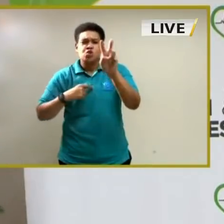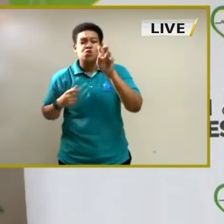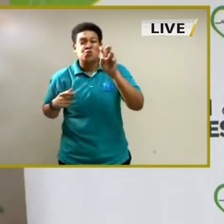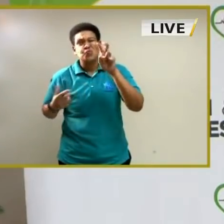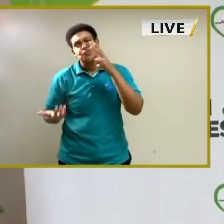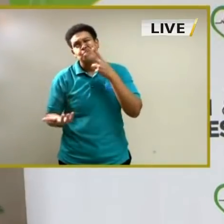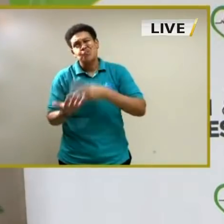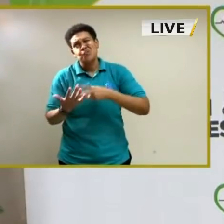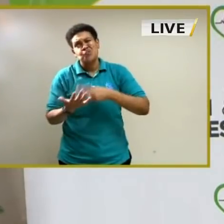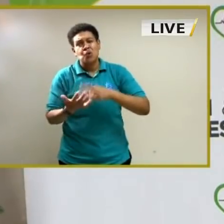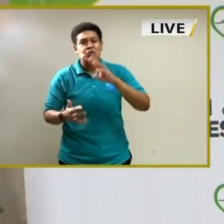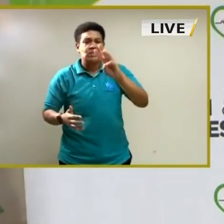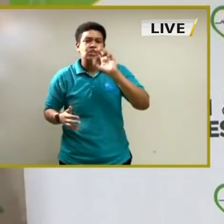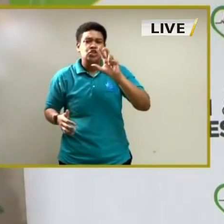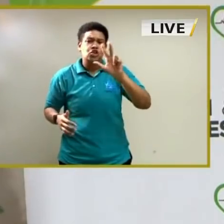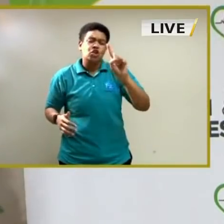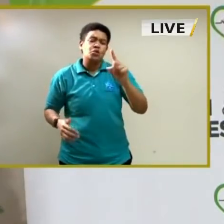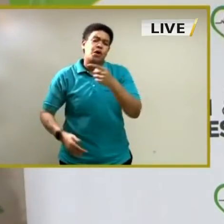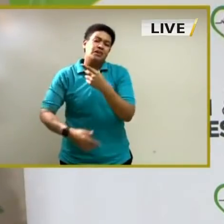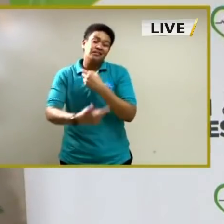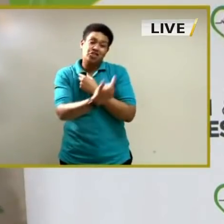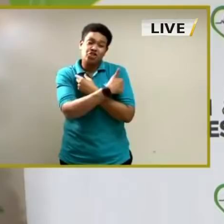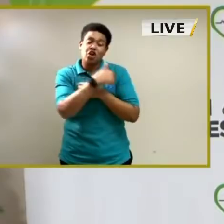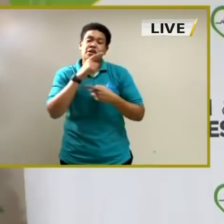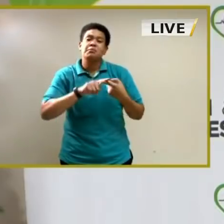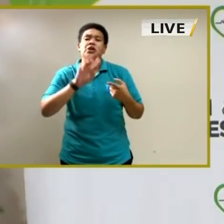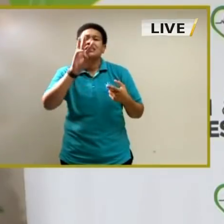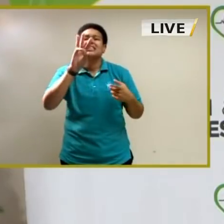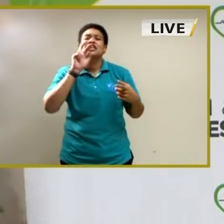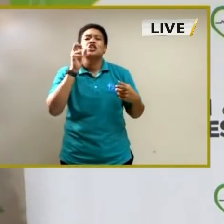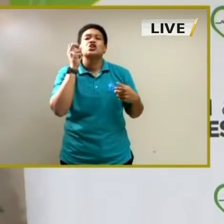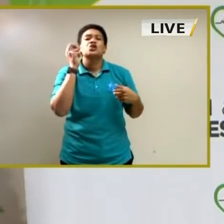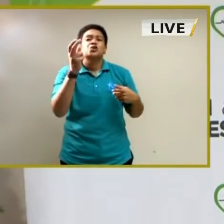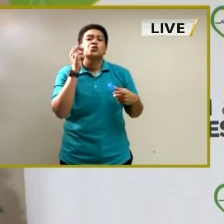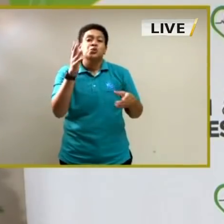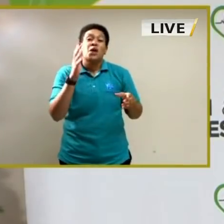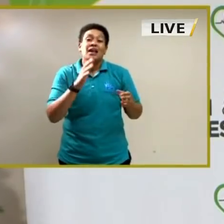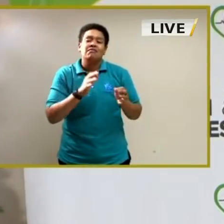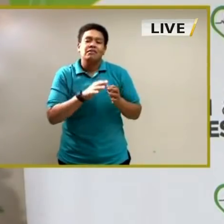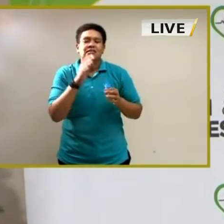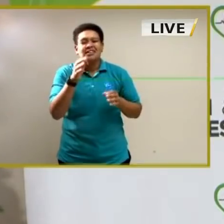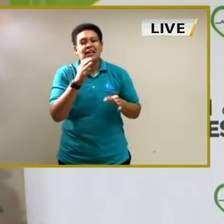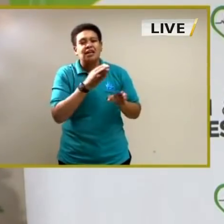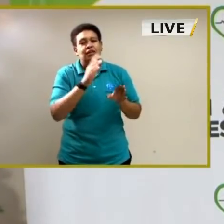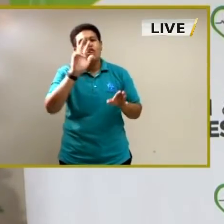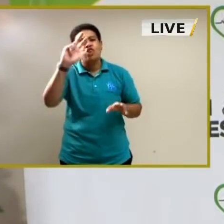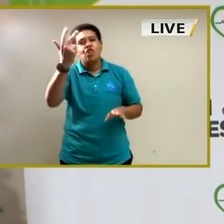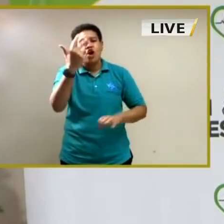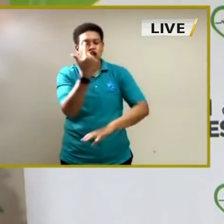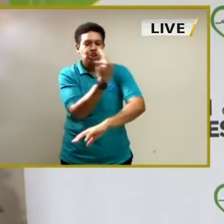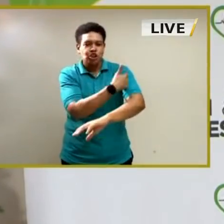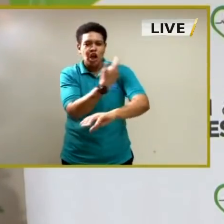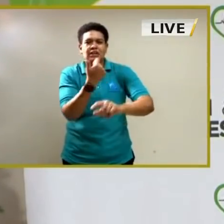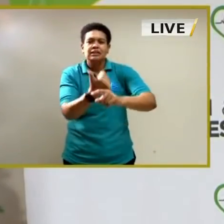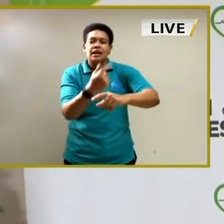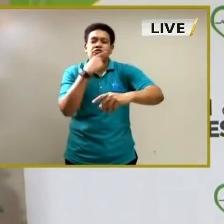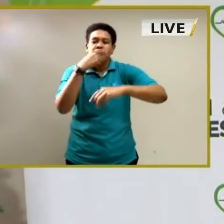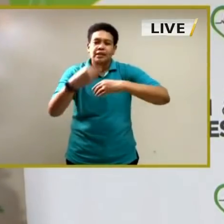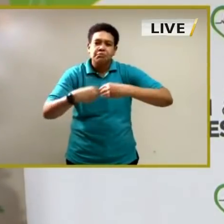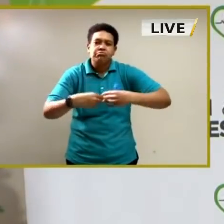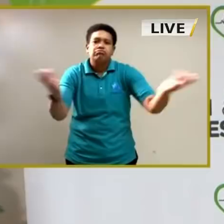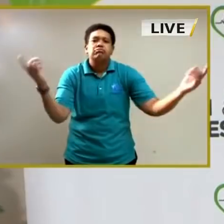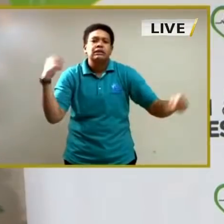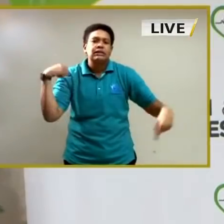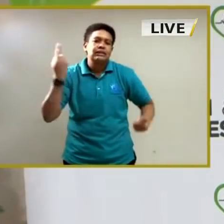2,631 booster shots and 612 extended primary series or third dose have been administered since